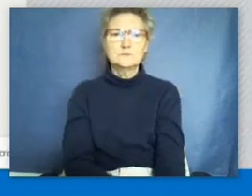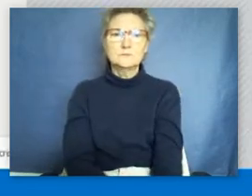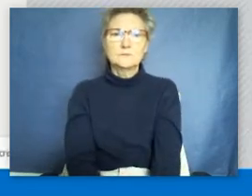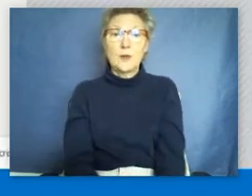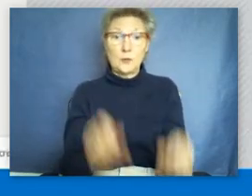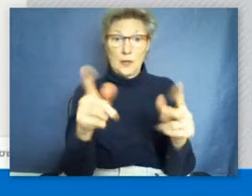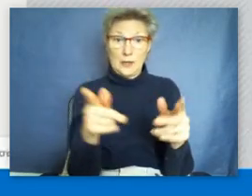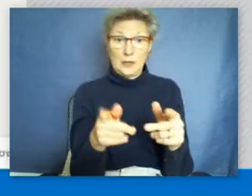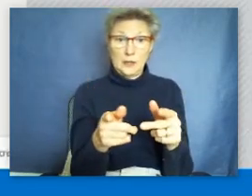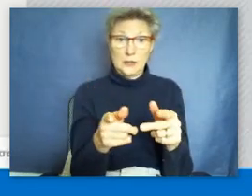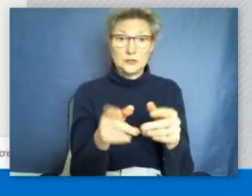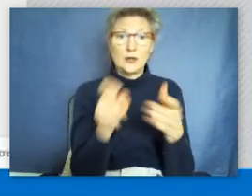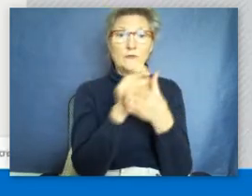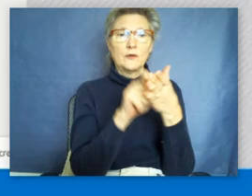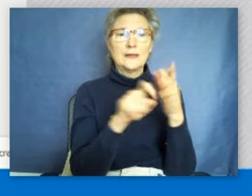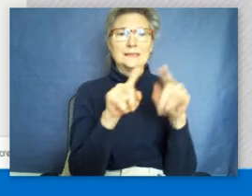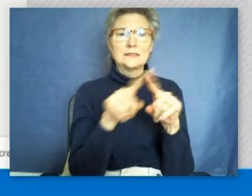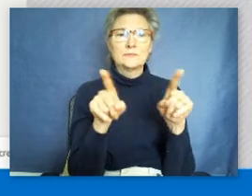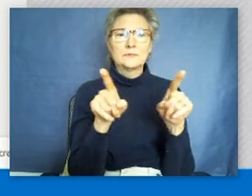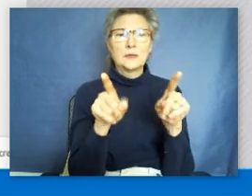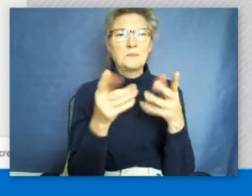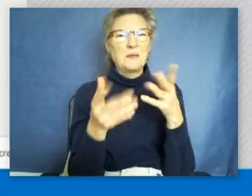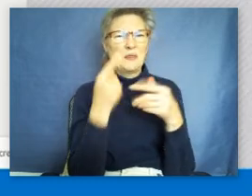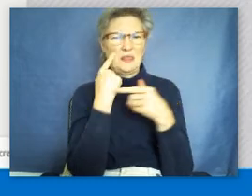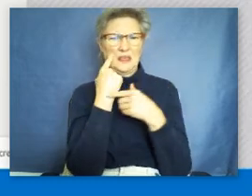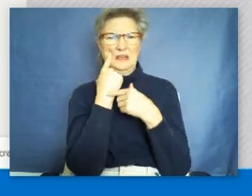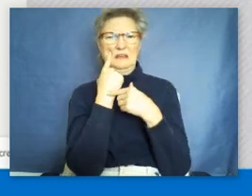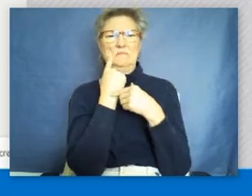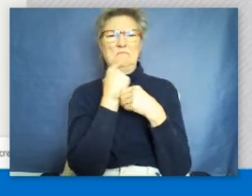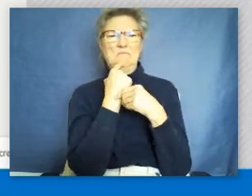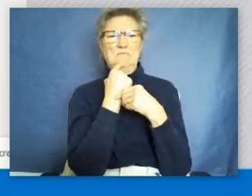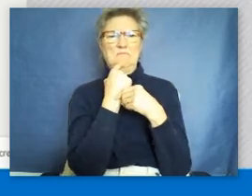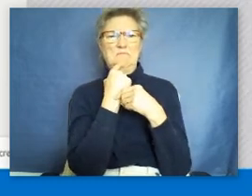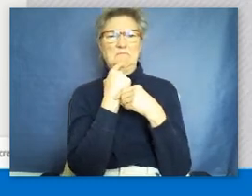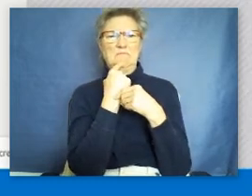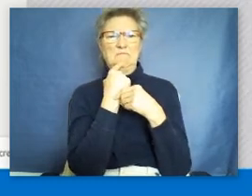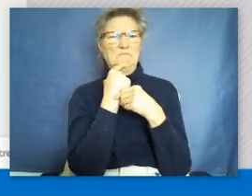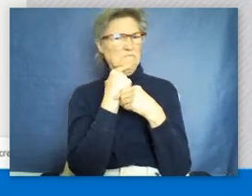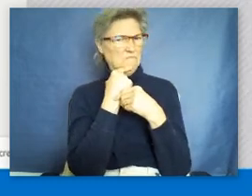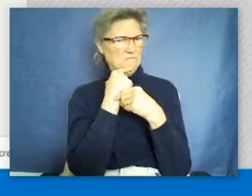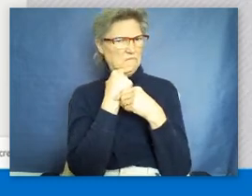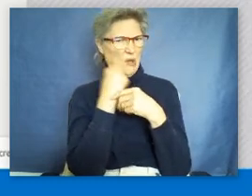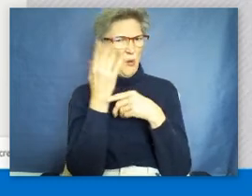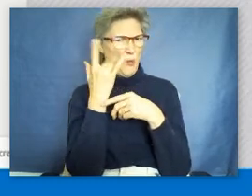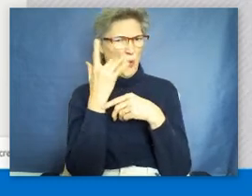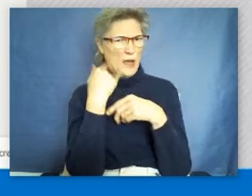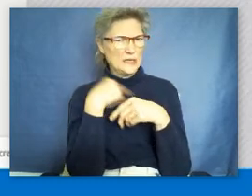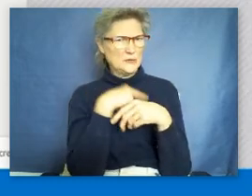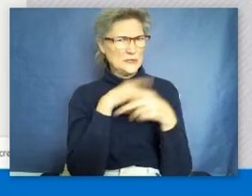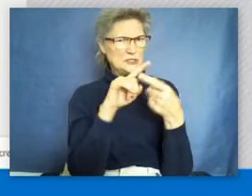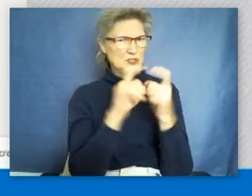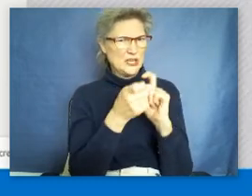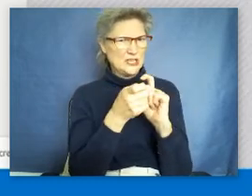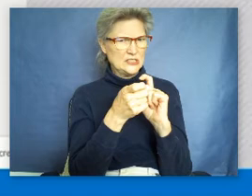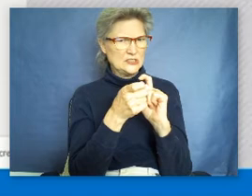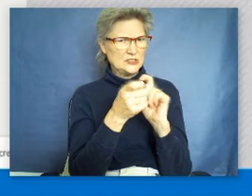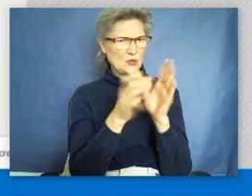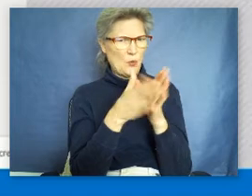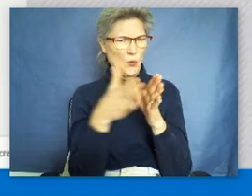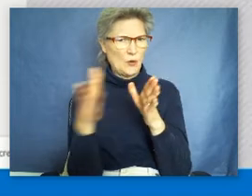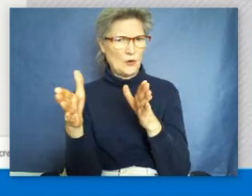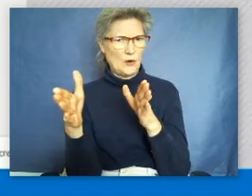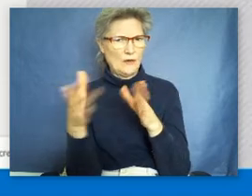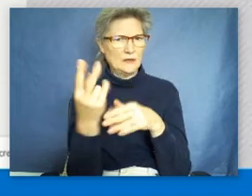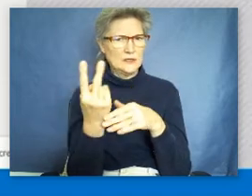All right, so I've rewritten that. Now you might be thinking to yourself, why did we change the order of